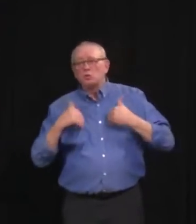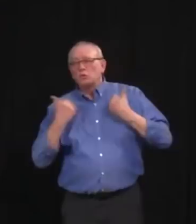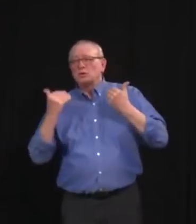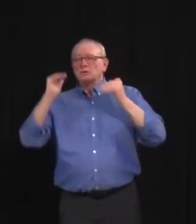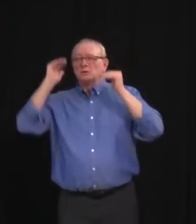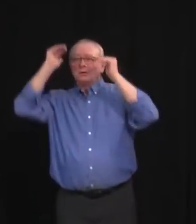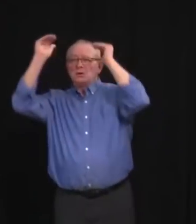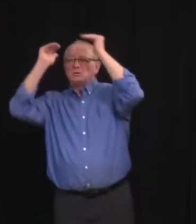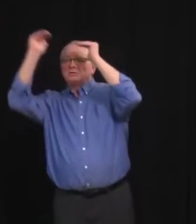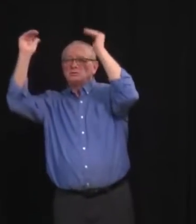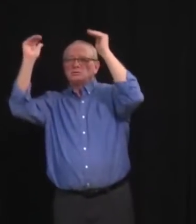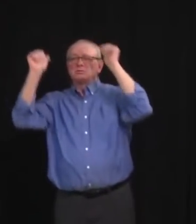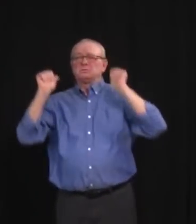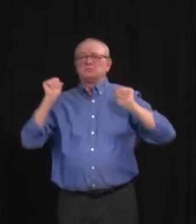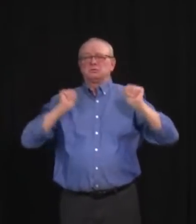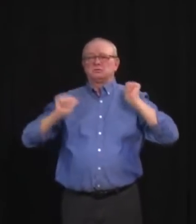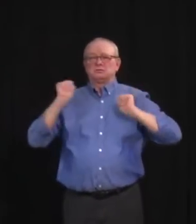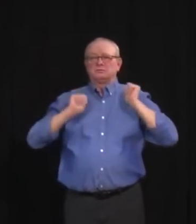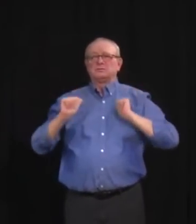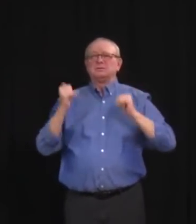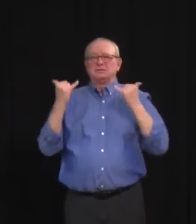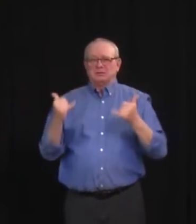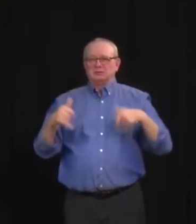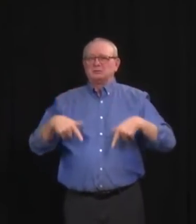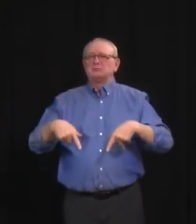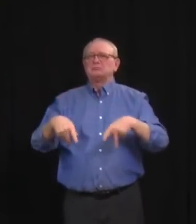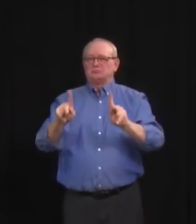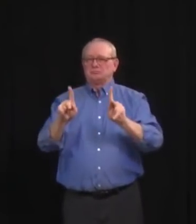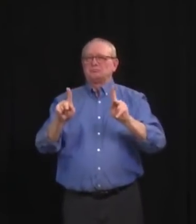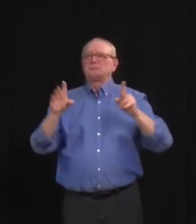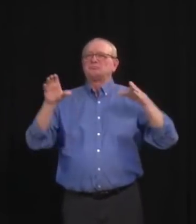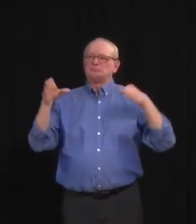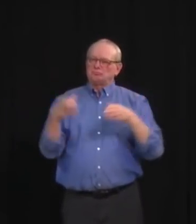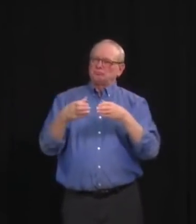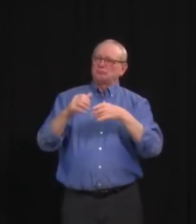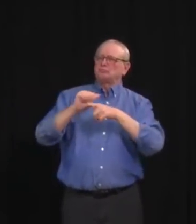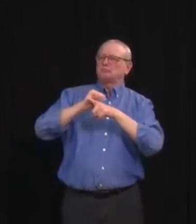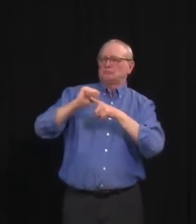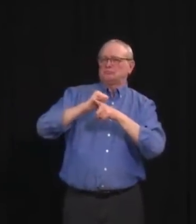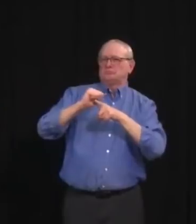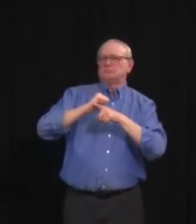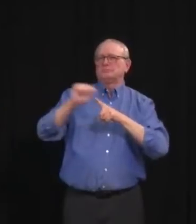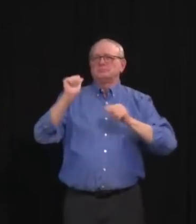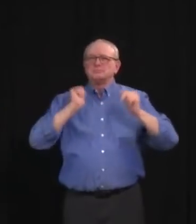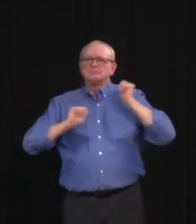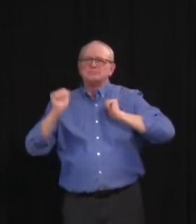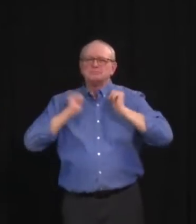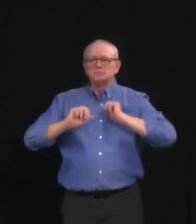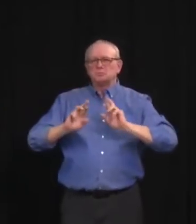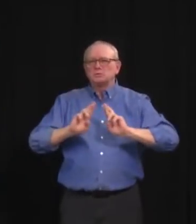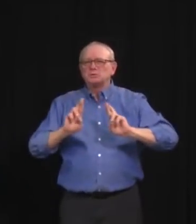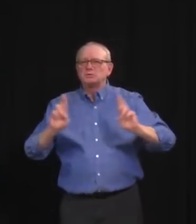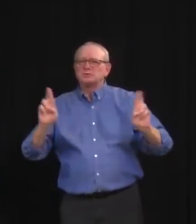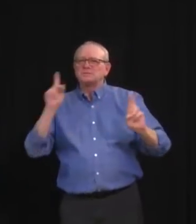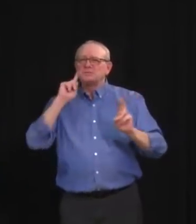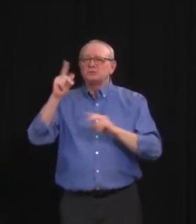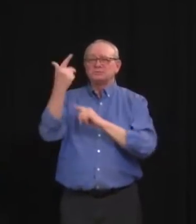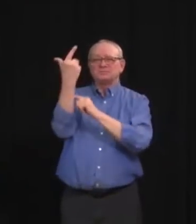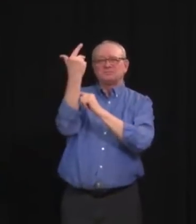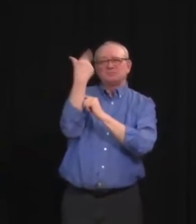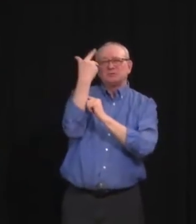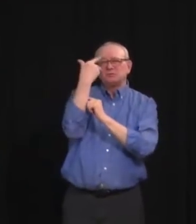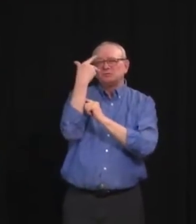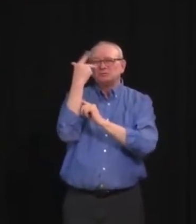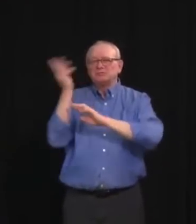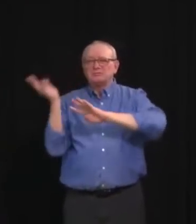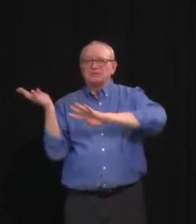rehearse and perform in preparation for filming or live streaming of a performance. And